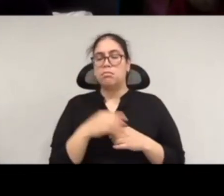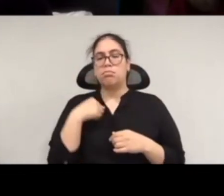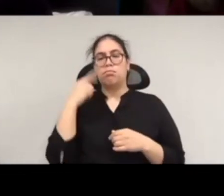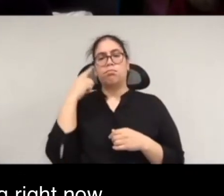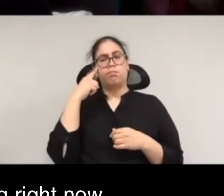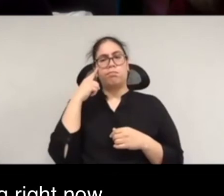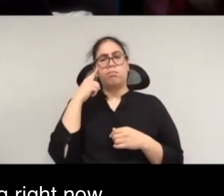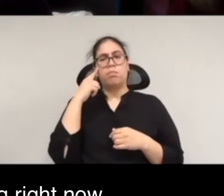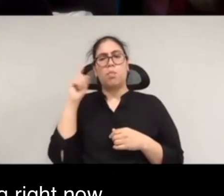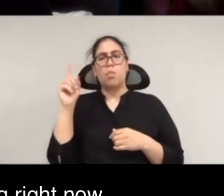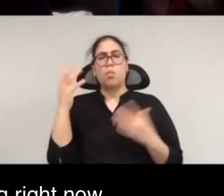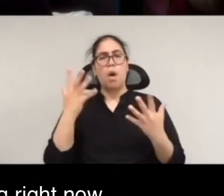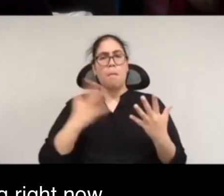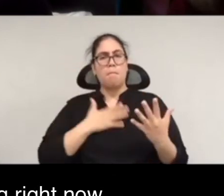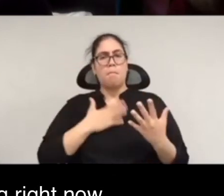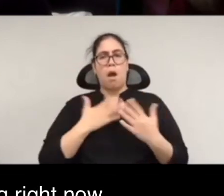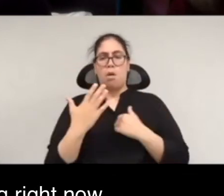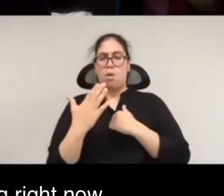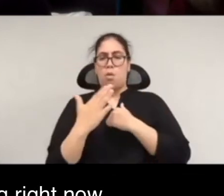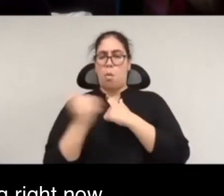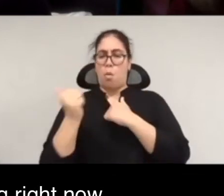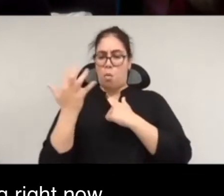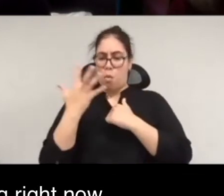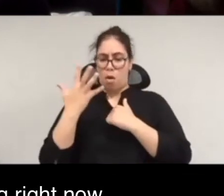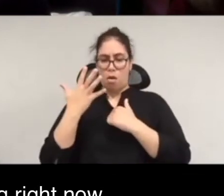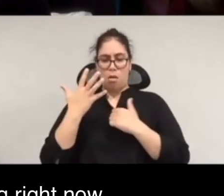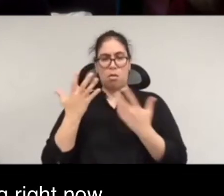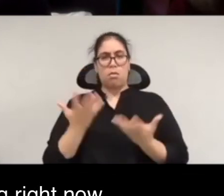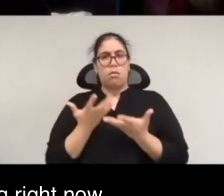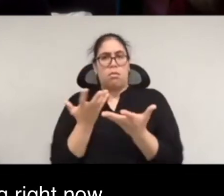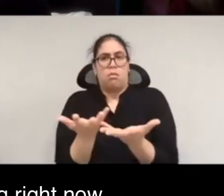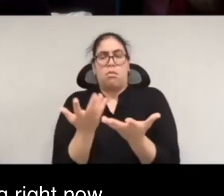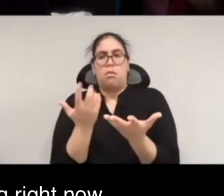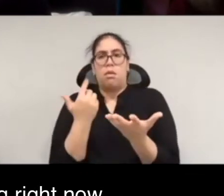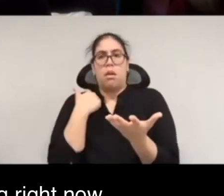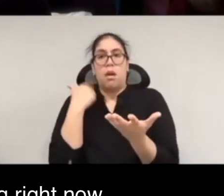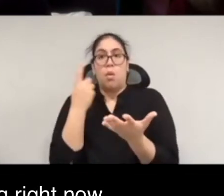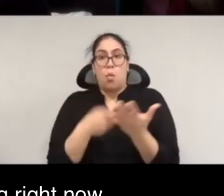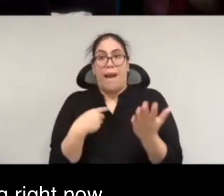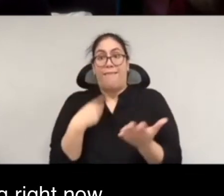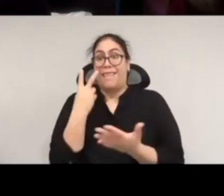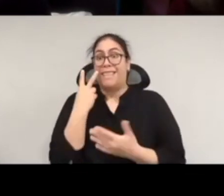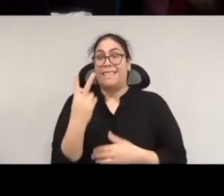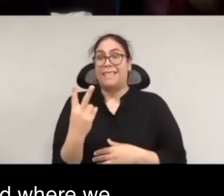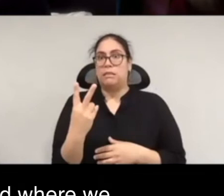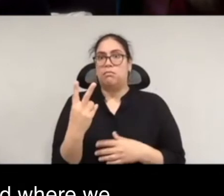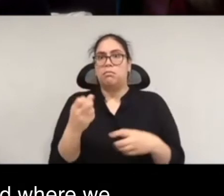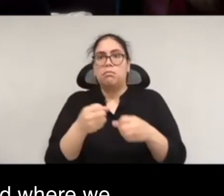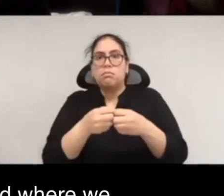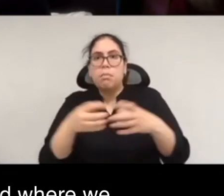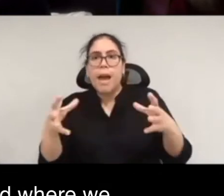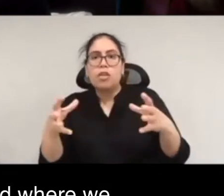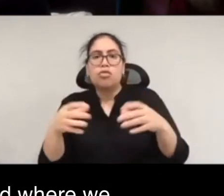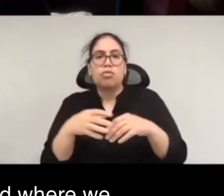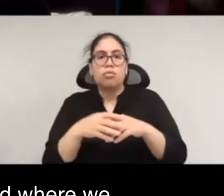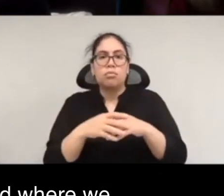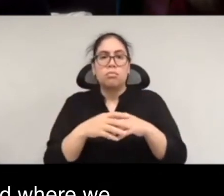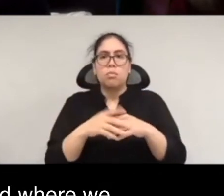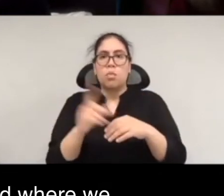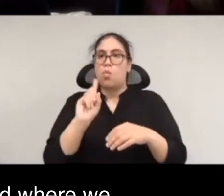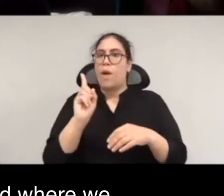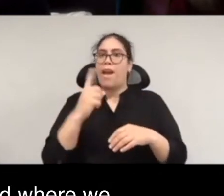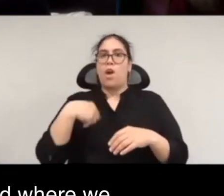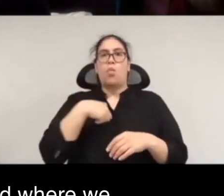calling was, and my calling right now, and where I see expansion and growth and where we need to